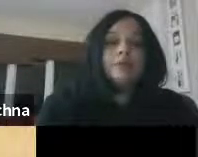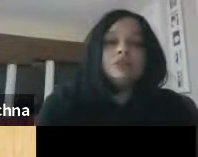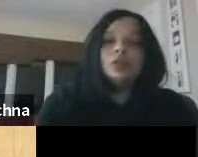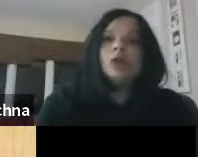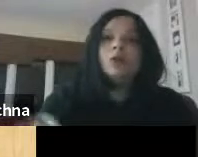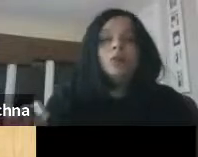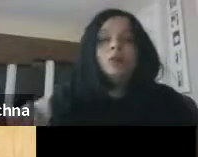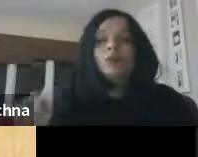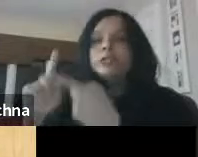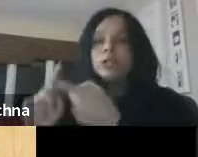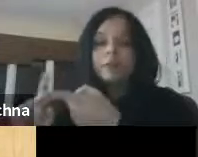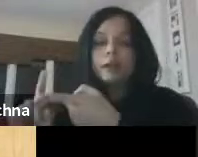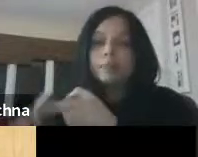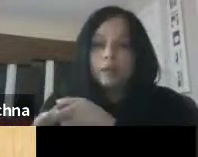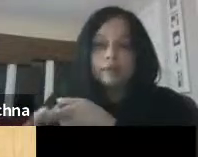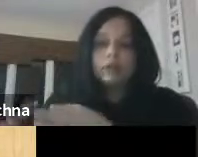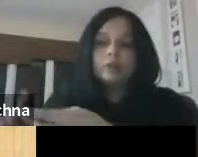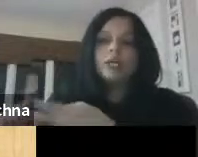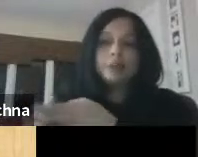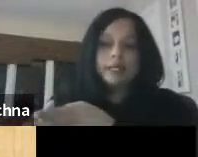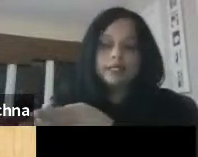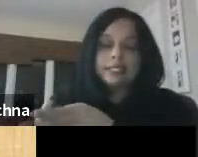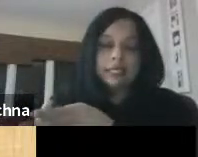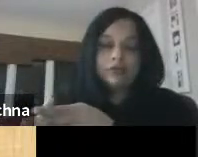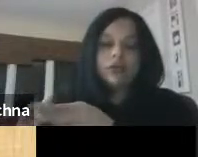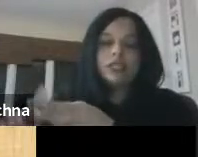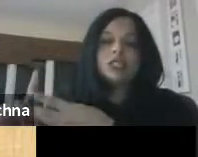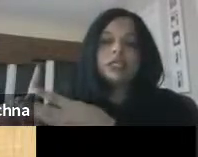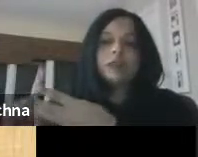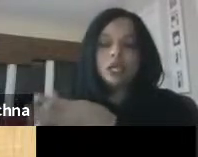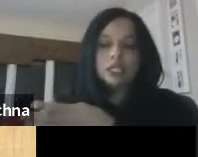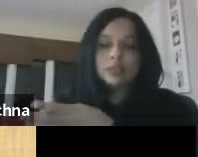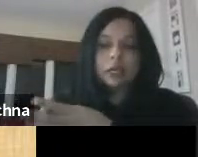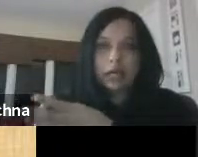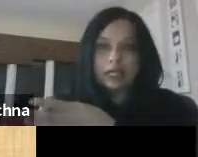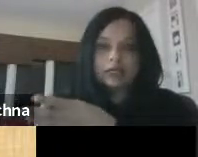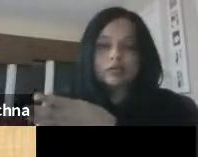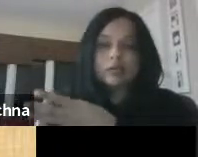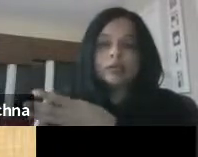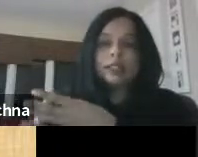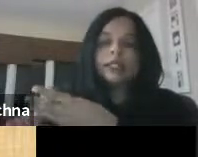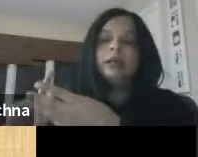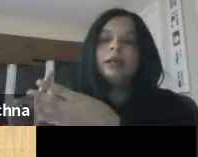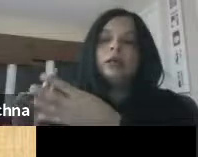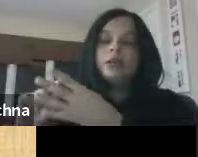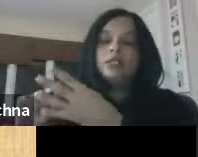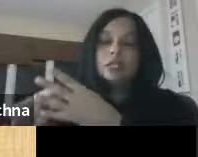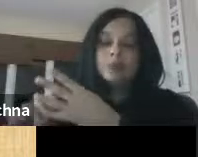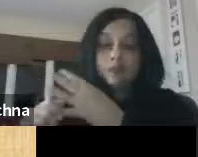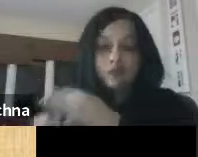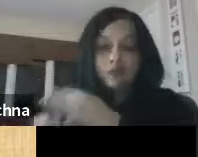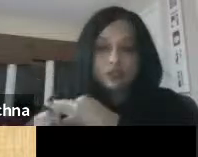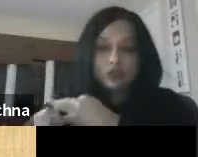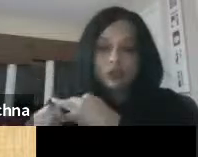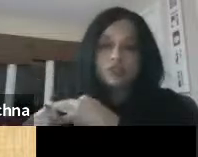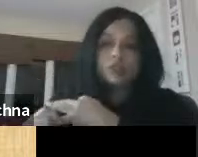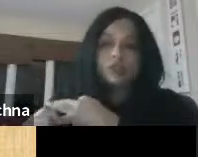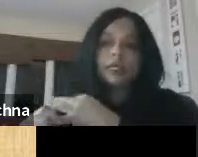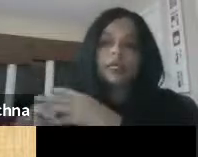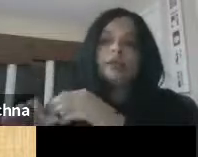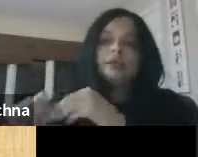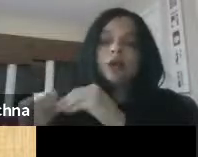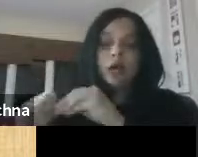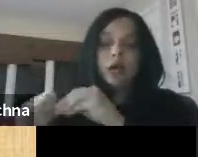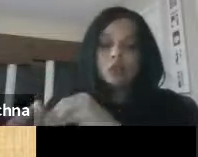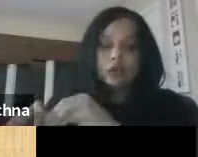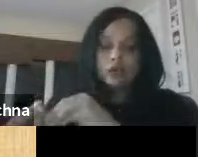Okay, so we talked about memory, we talked about executive functioning, we talked about cognitive ability. We talked about the visual route